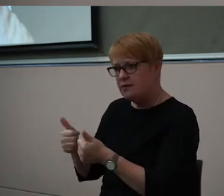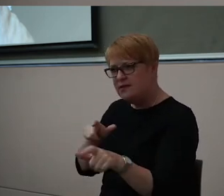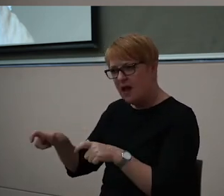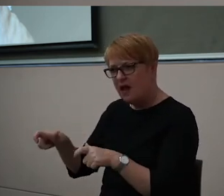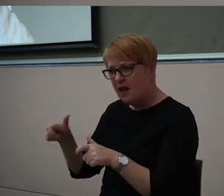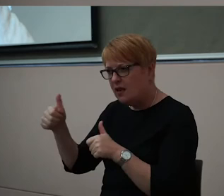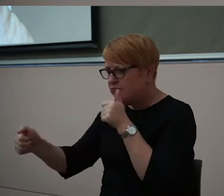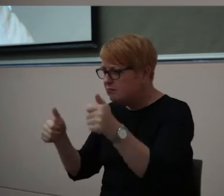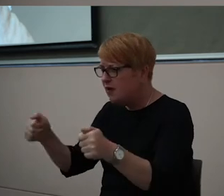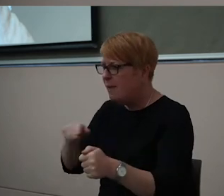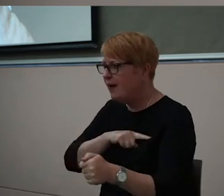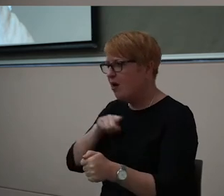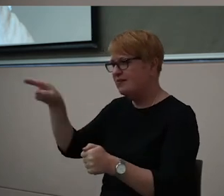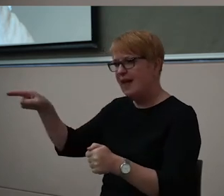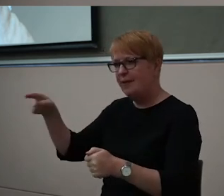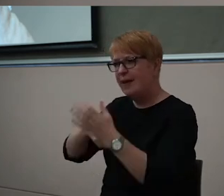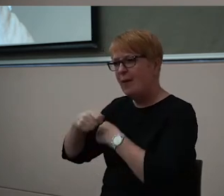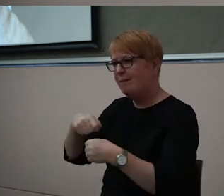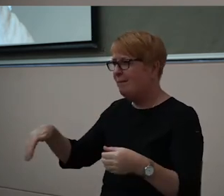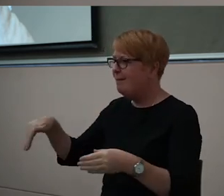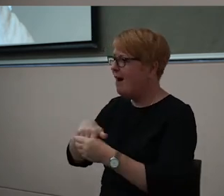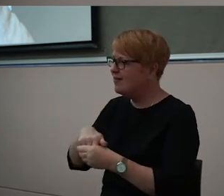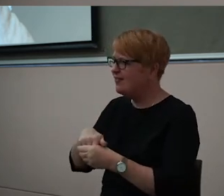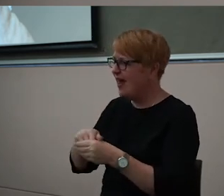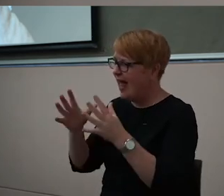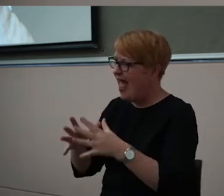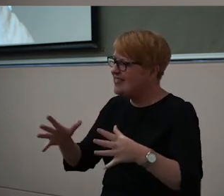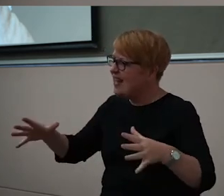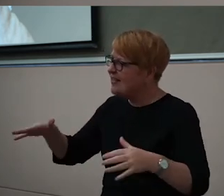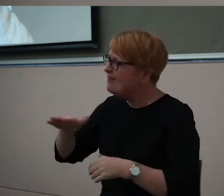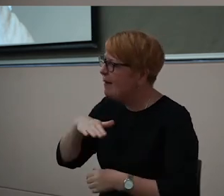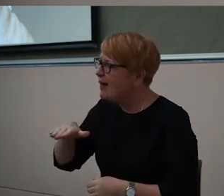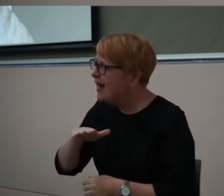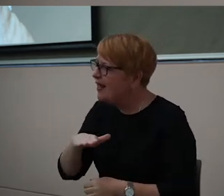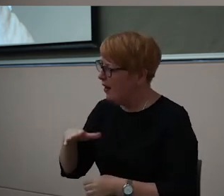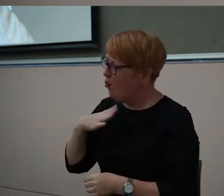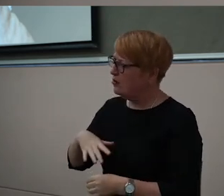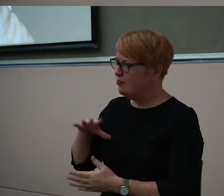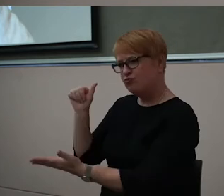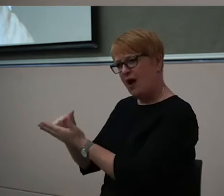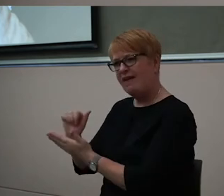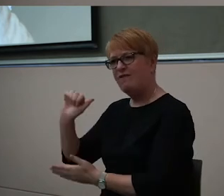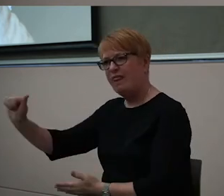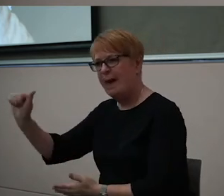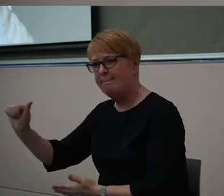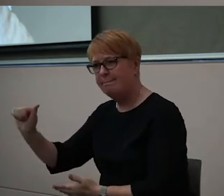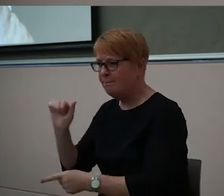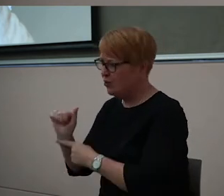As well as have individuals who can offer